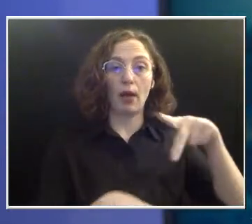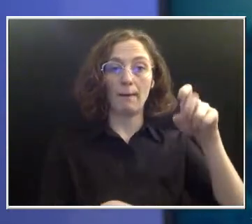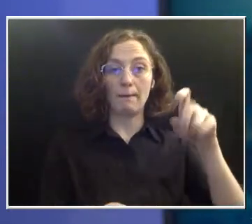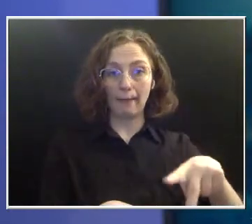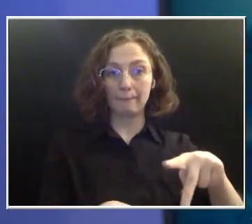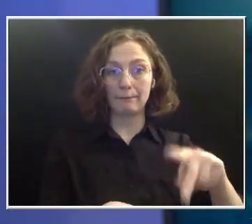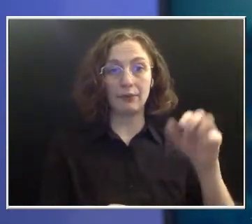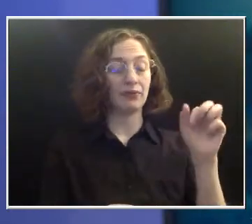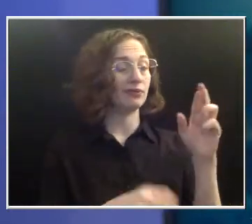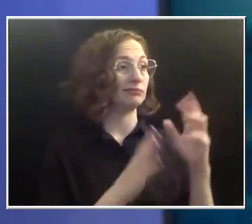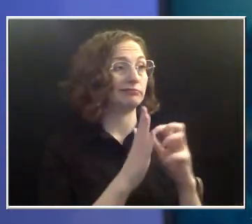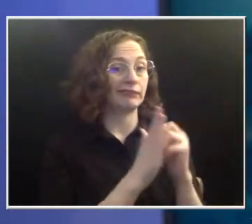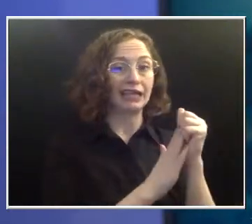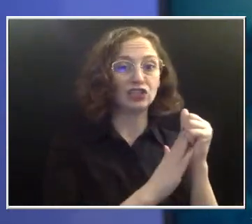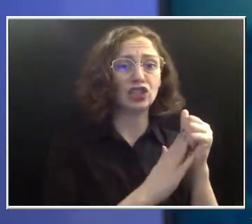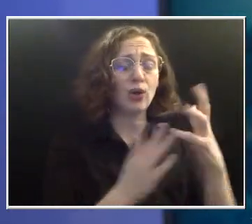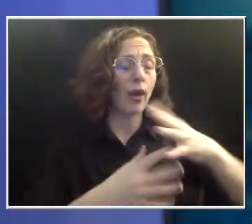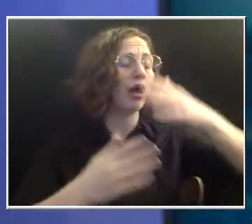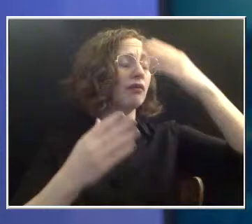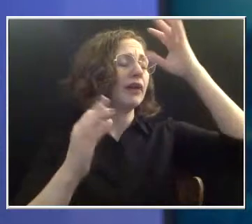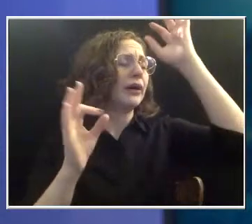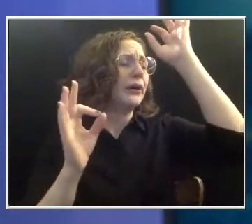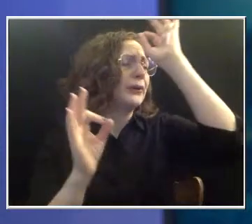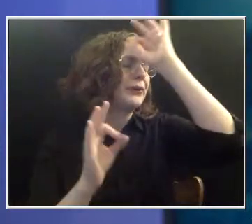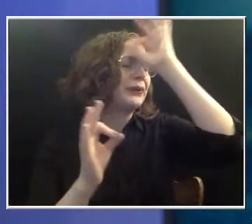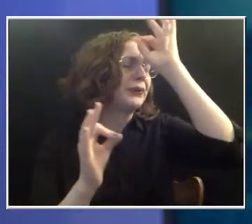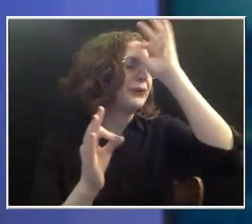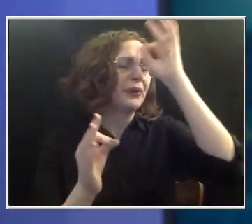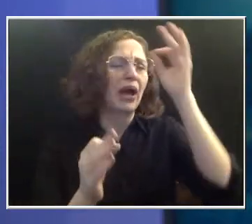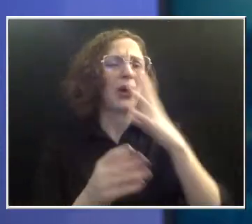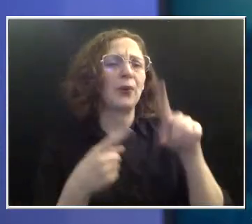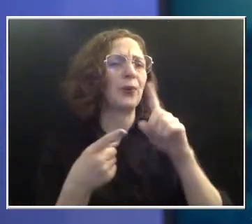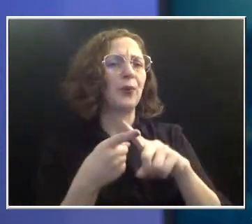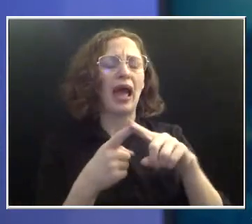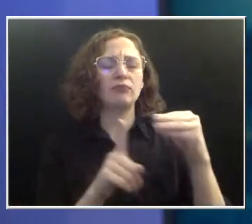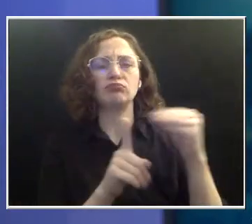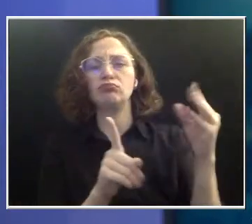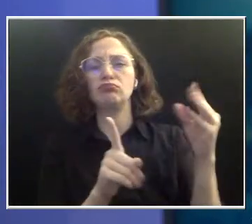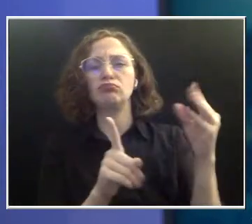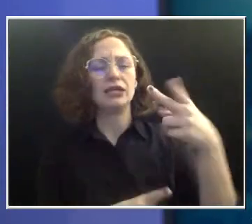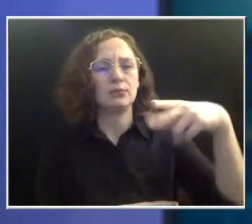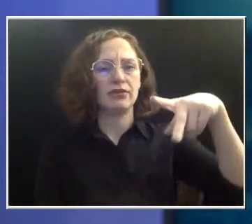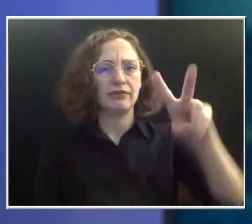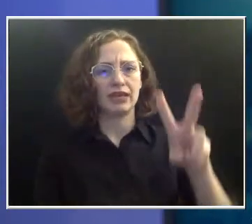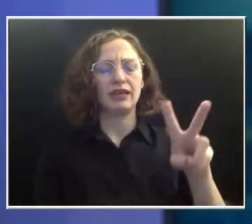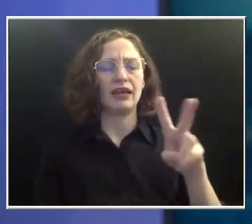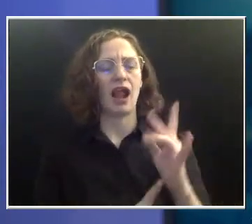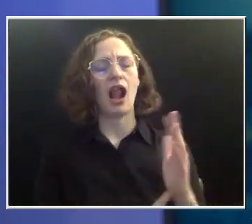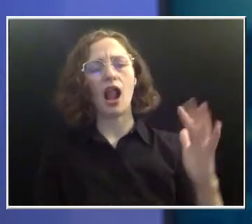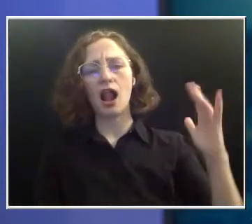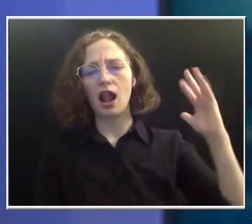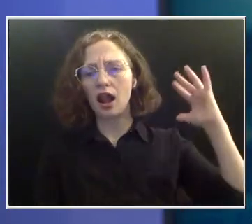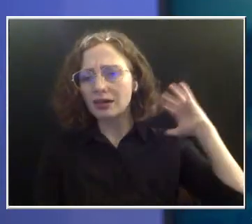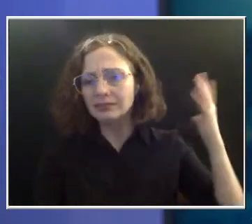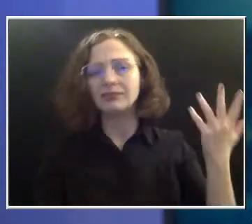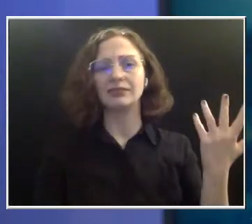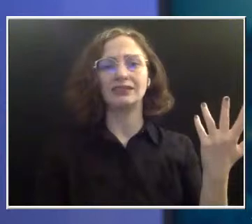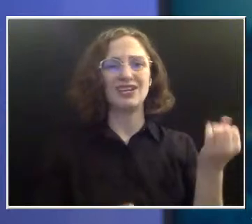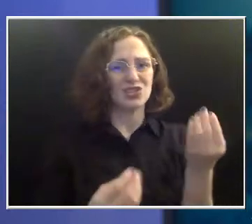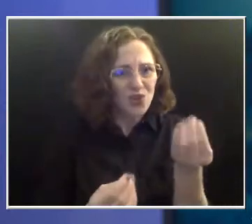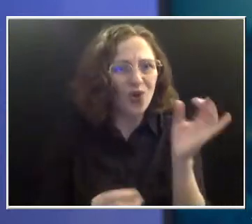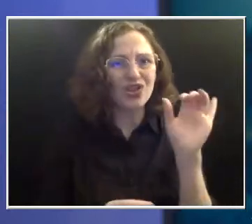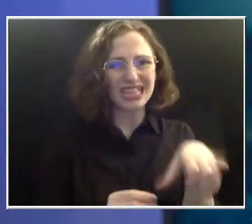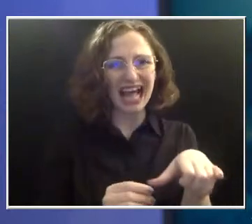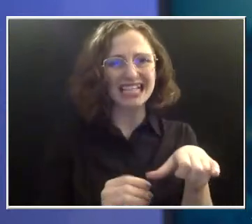HPV. It was likely years and years and years before. So I think there's a stigma associated with it. We're not doing a great job in Kansas, unfortunately.